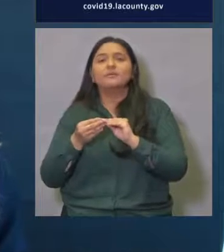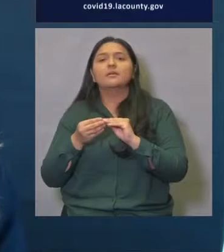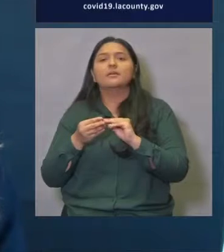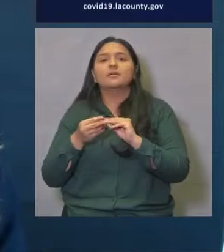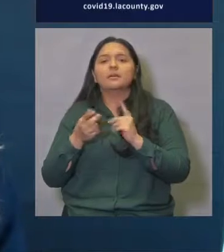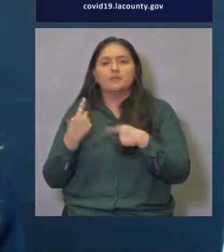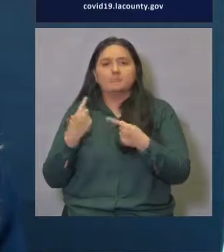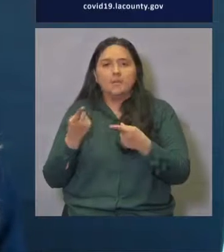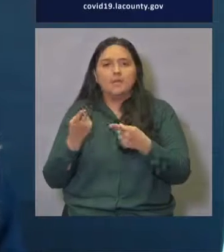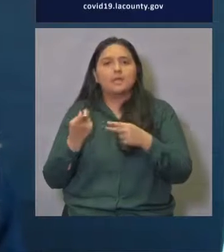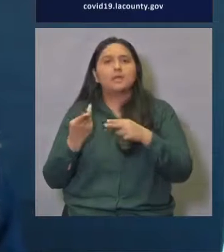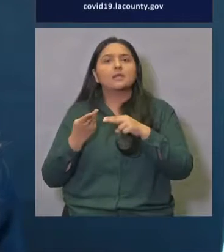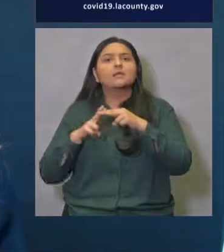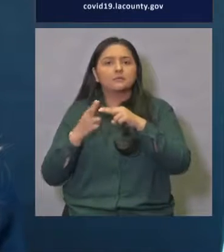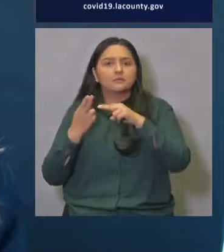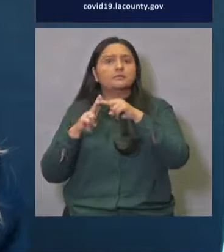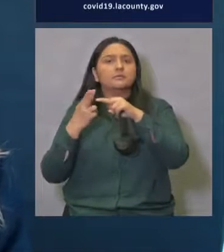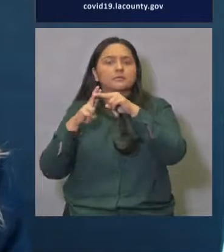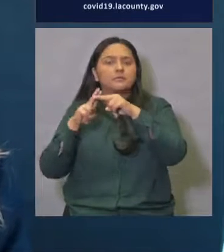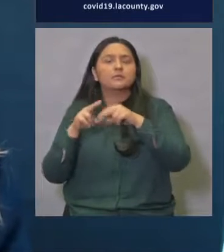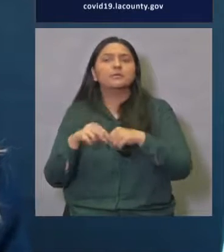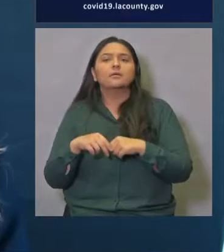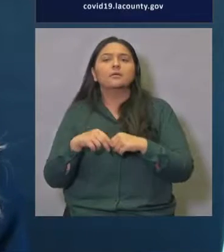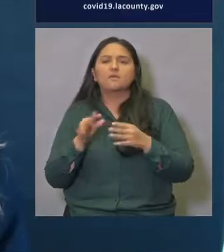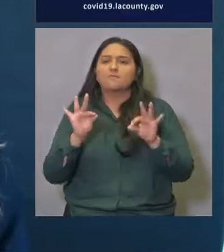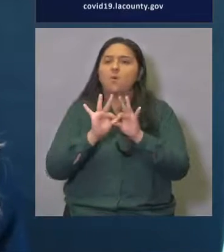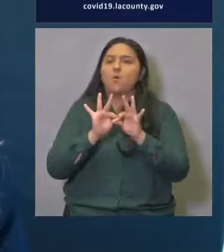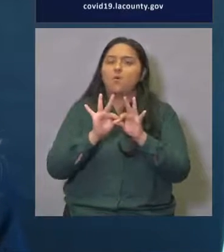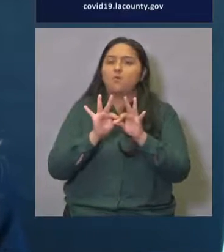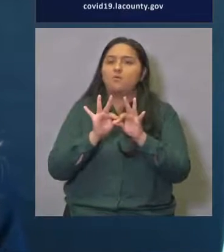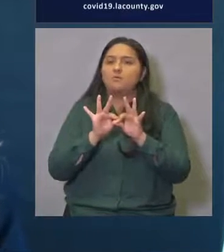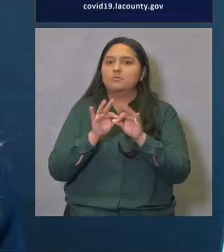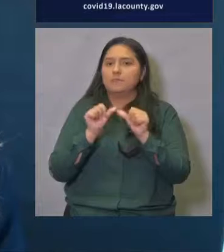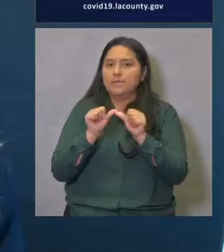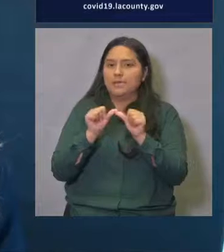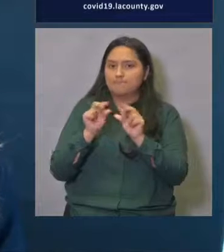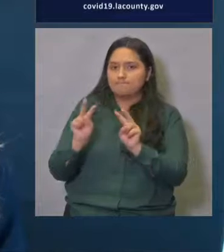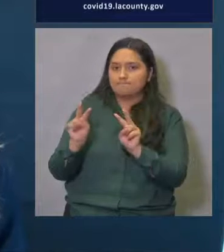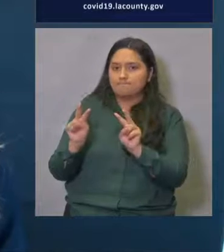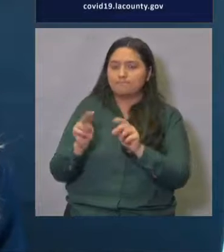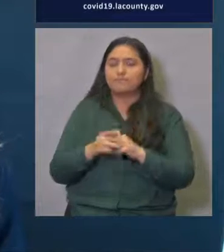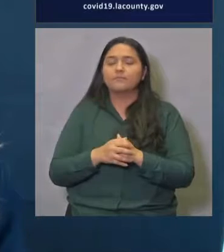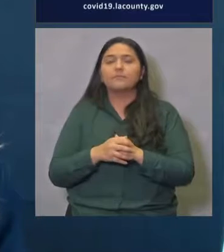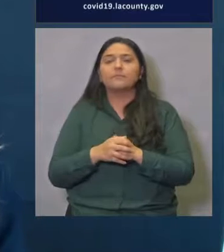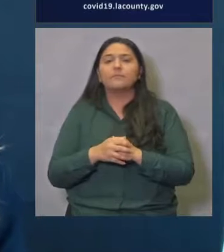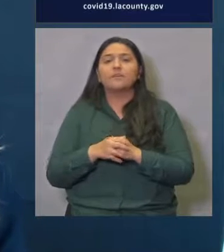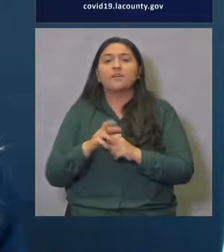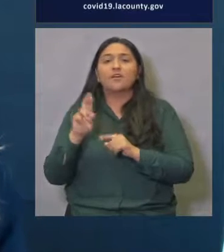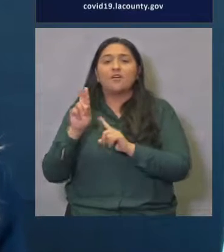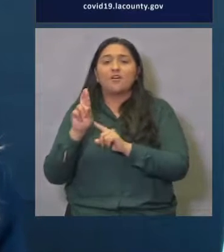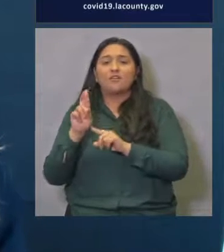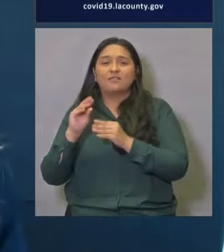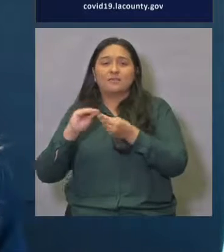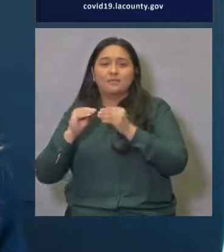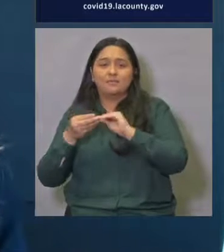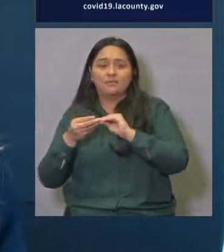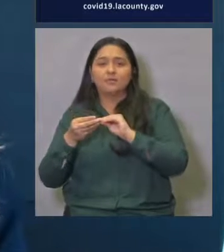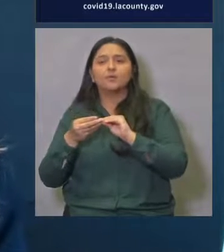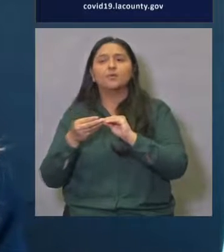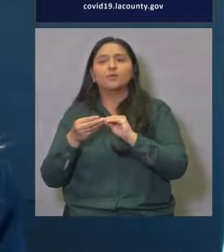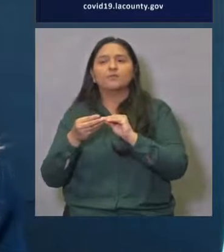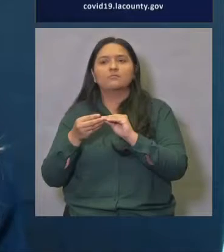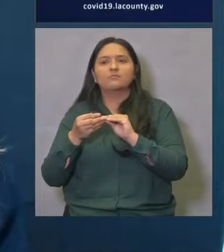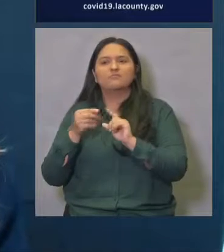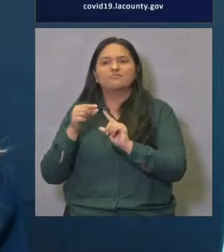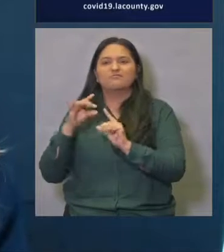up, it's imperative that we continue to watch that. The base on which the R acts is also incredibly important.